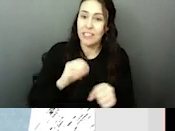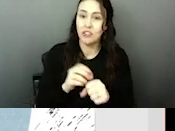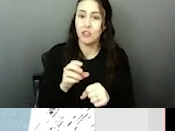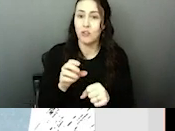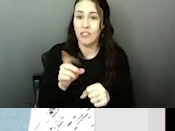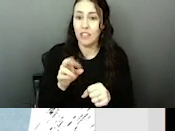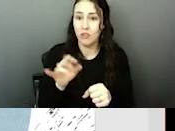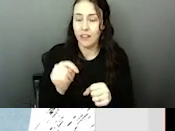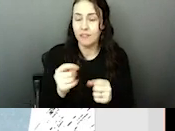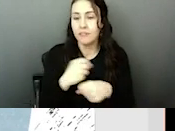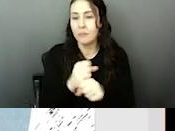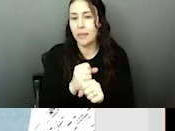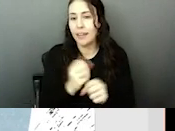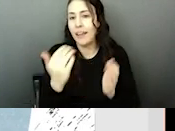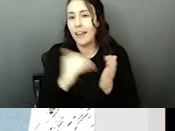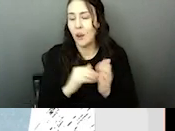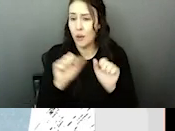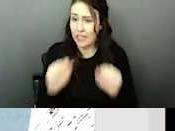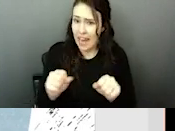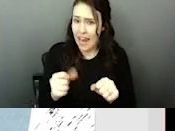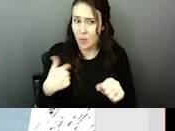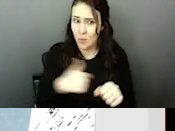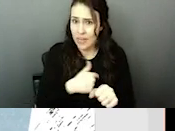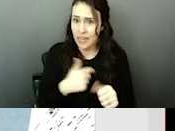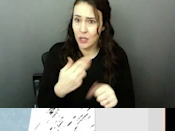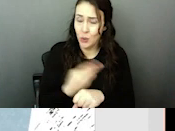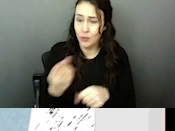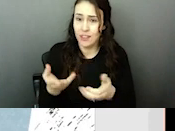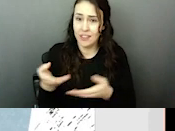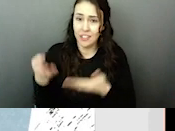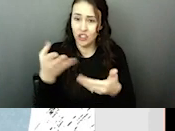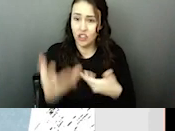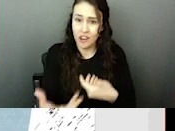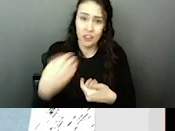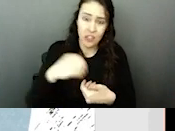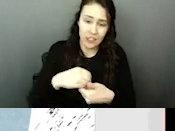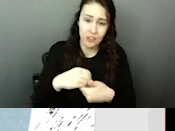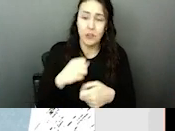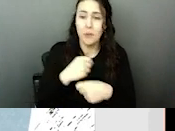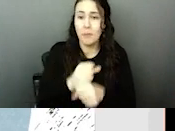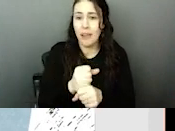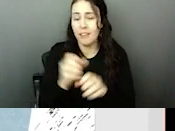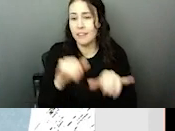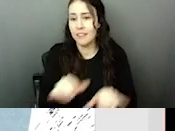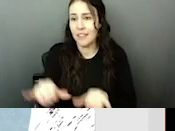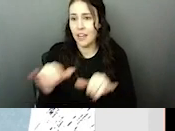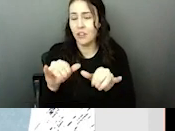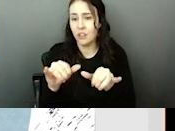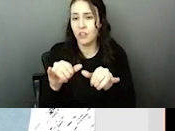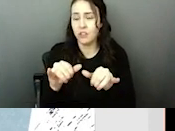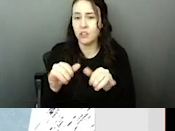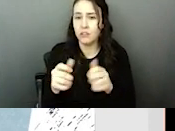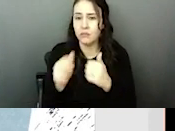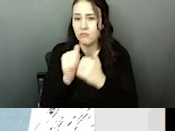can we incorporate those suggestions that we're getting in a way that stays true to those overarching guiding principles? And then the commission will